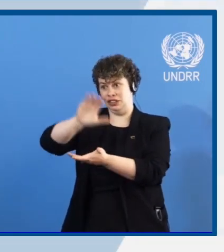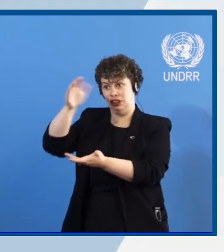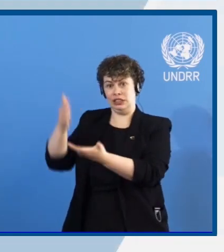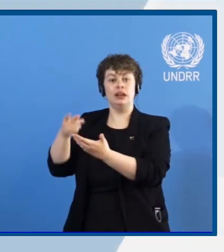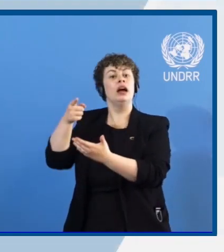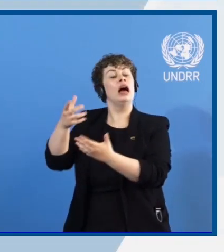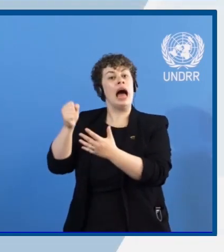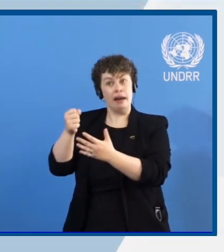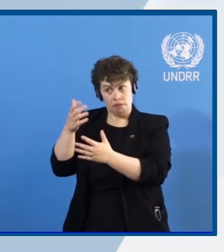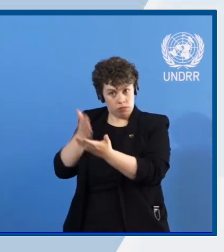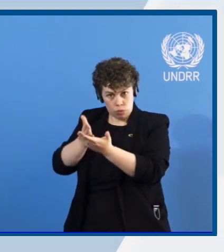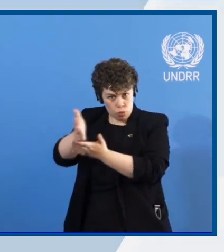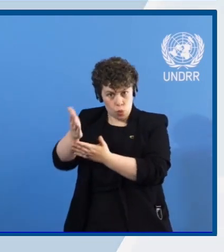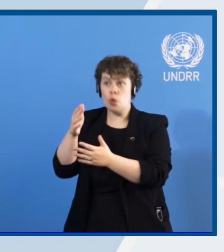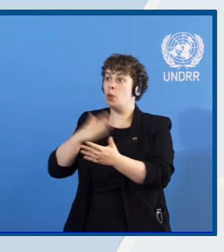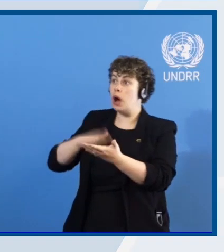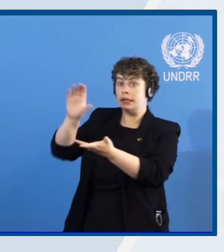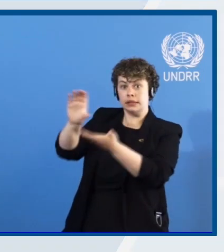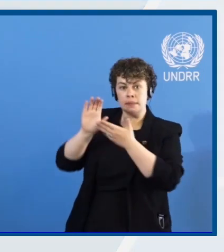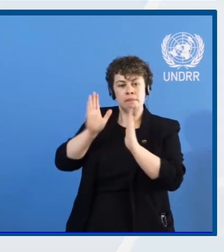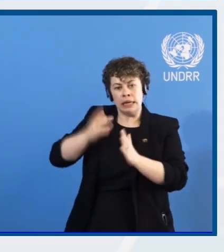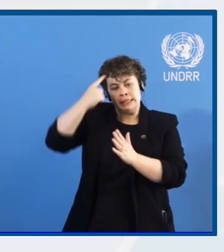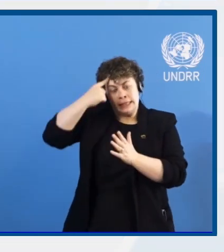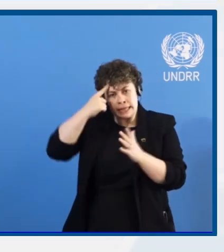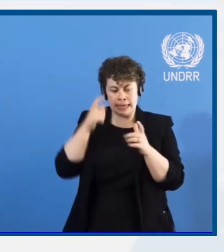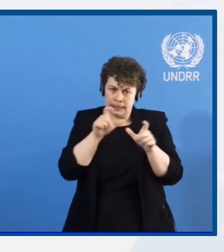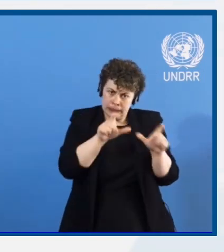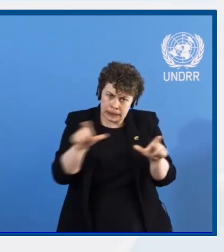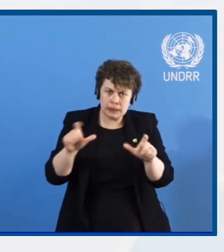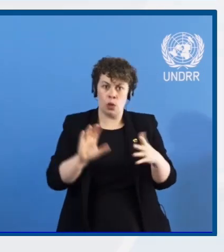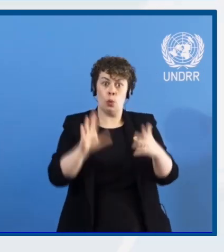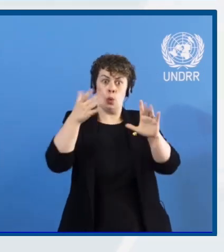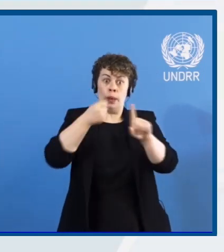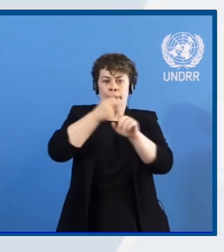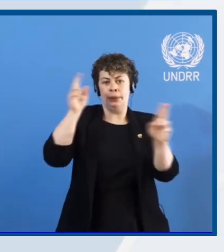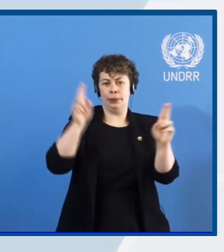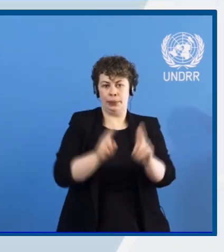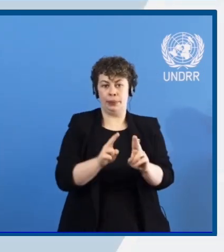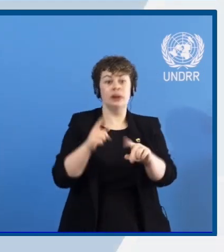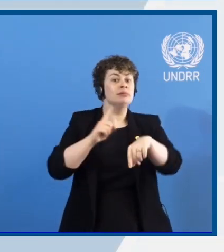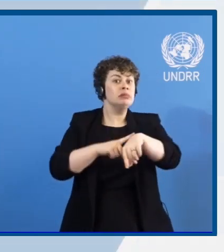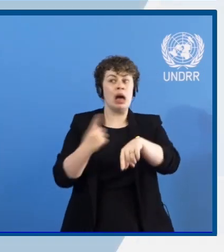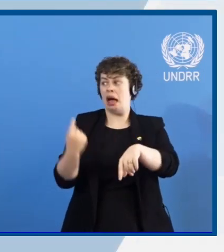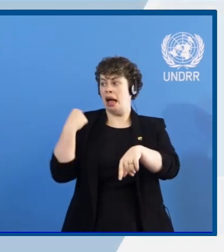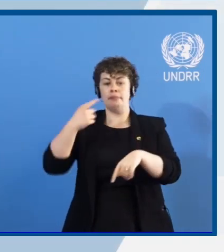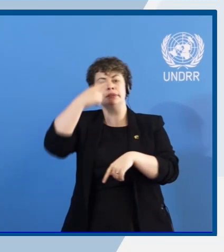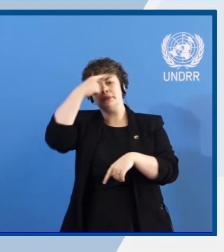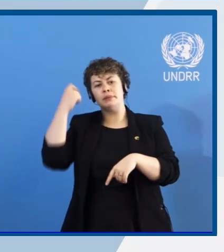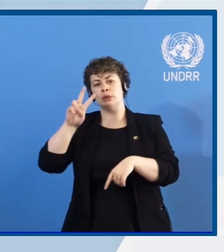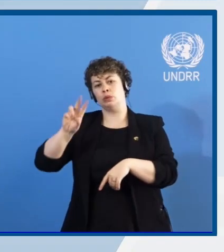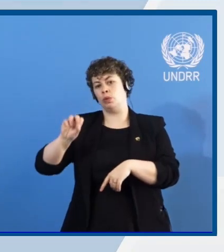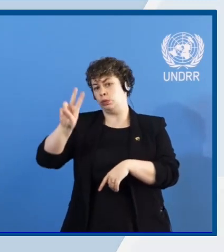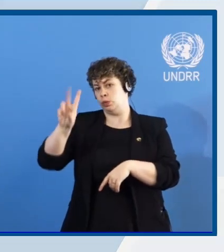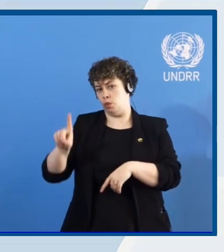investment process since the summer of 21. All projects are assessed for their risk. A disaster risk